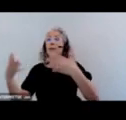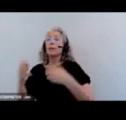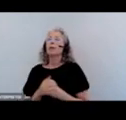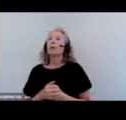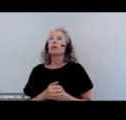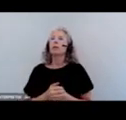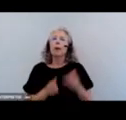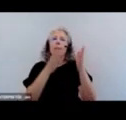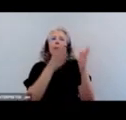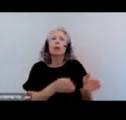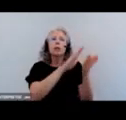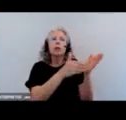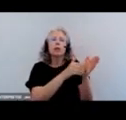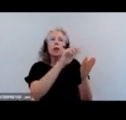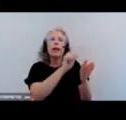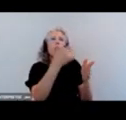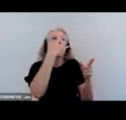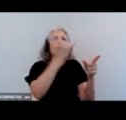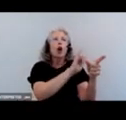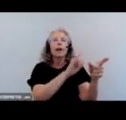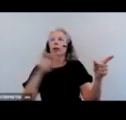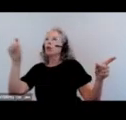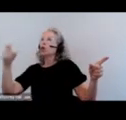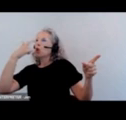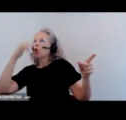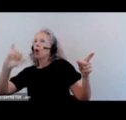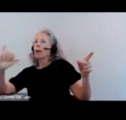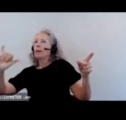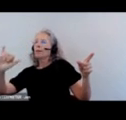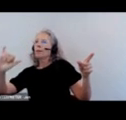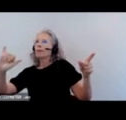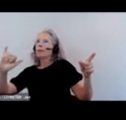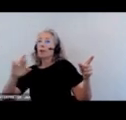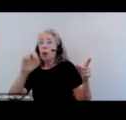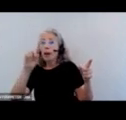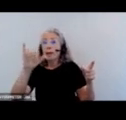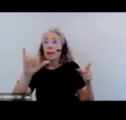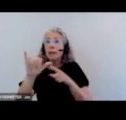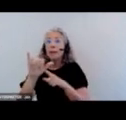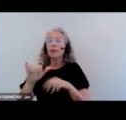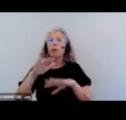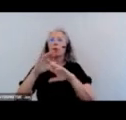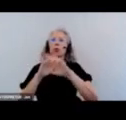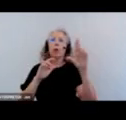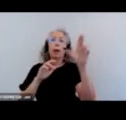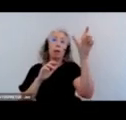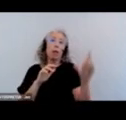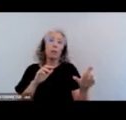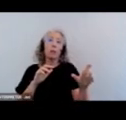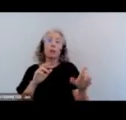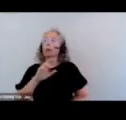person-centered care looks like and what it should be. And the reality is I want to be clear that that right column, the what it should